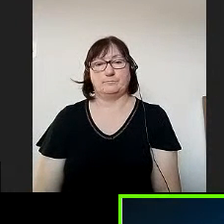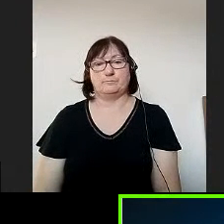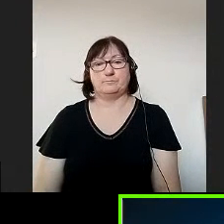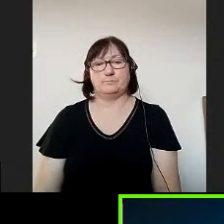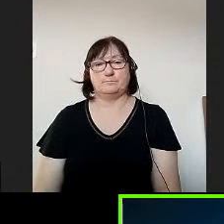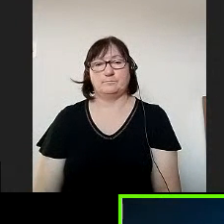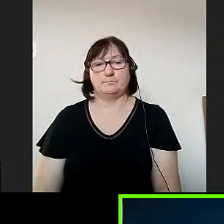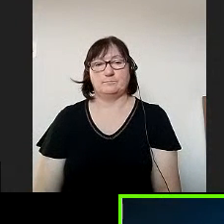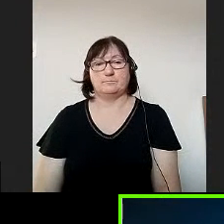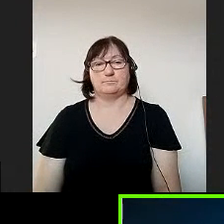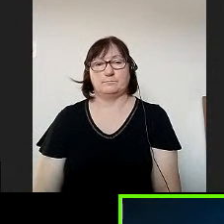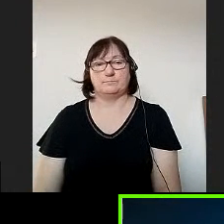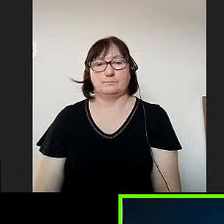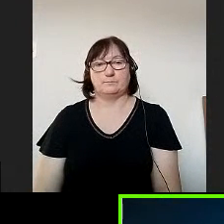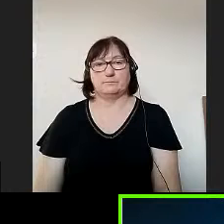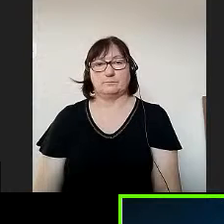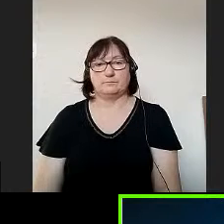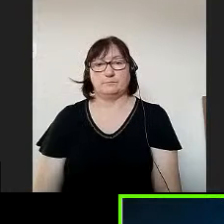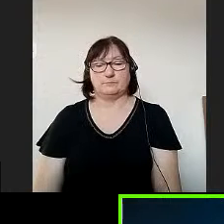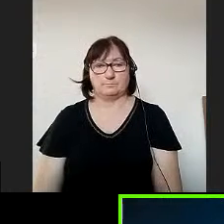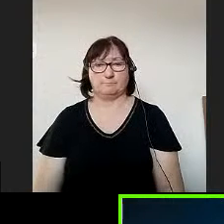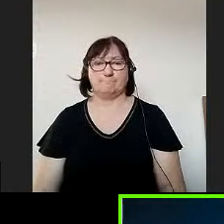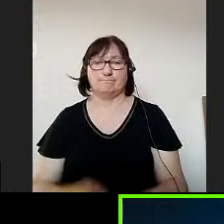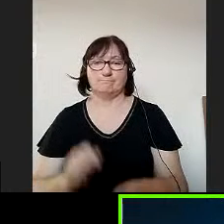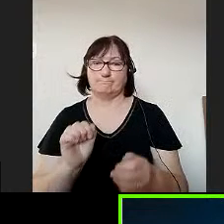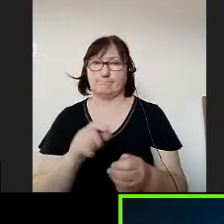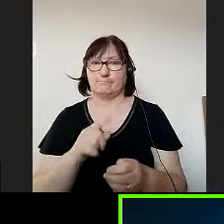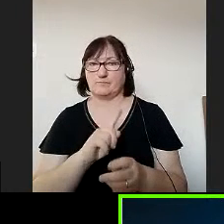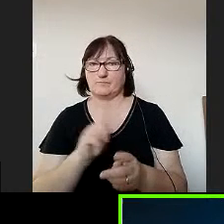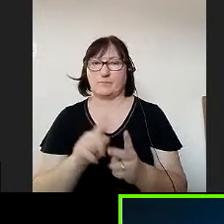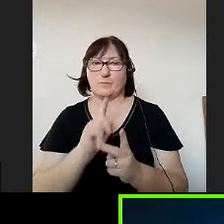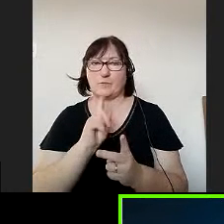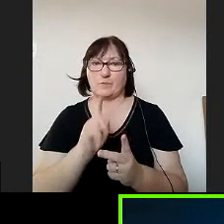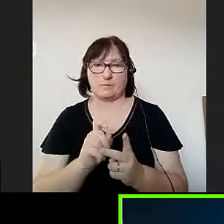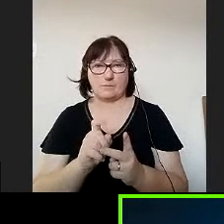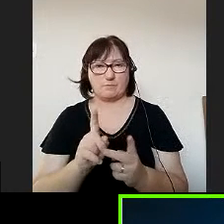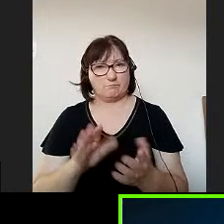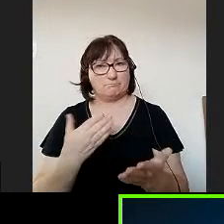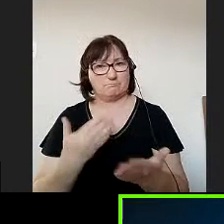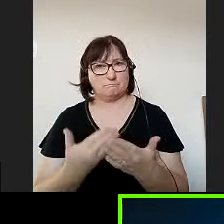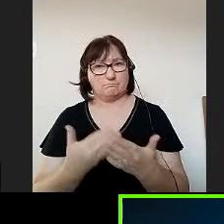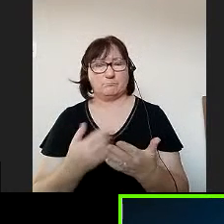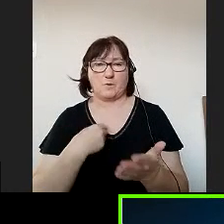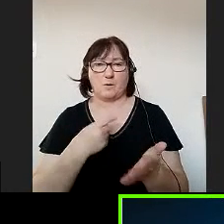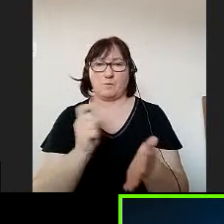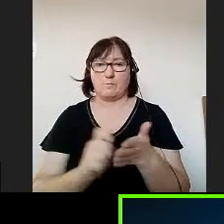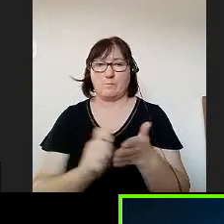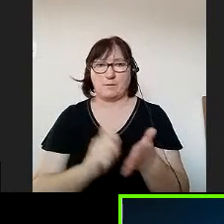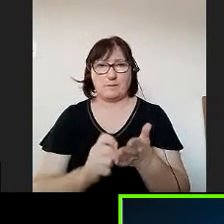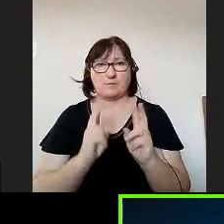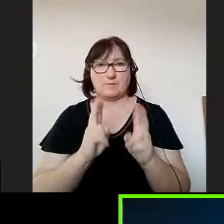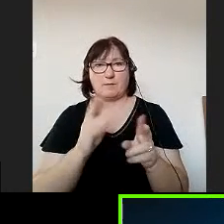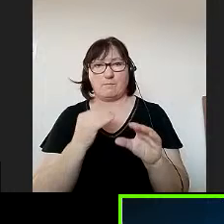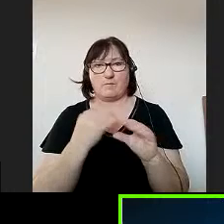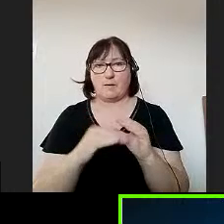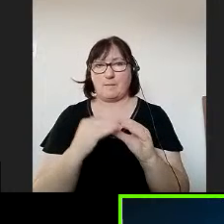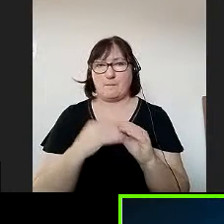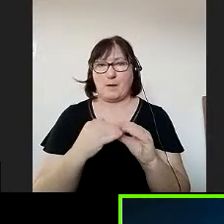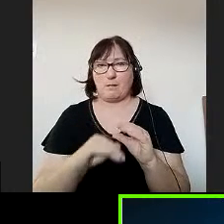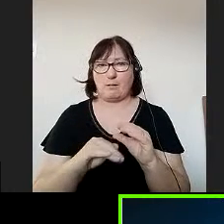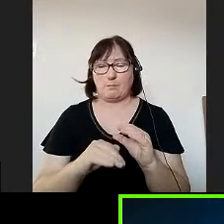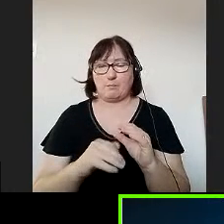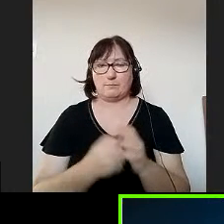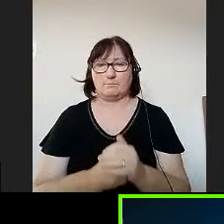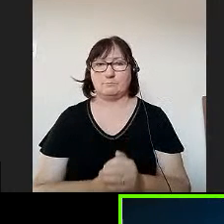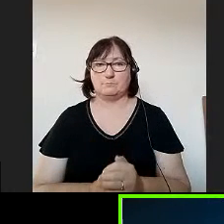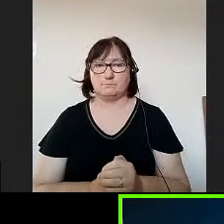Herman, asking if there's a possibility for us to submit the application via email. I think the email